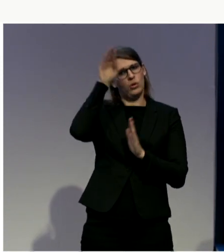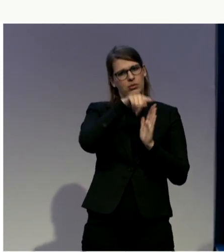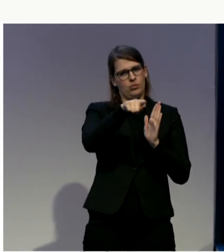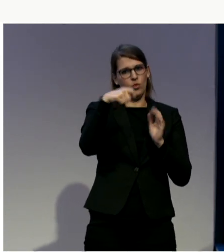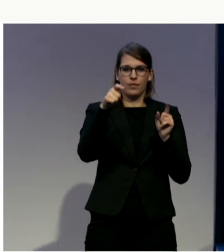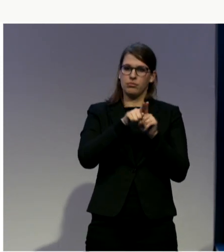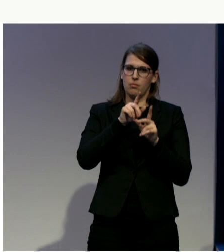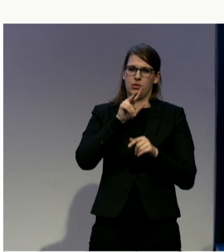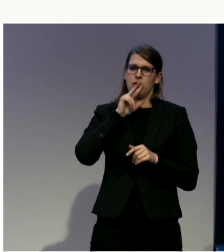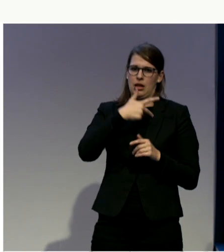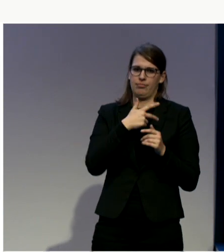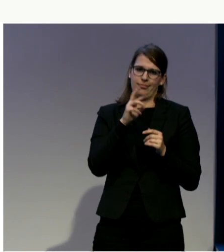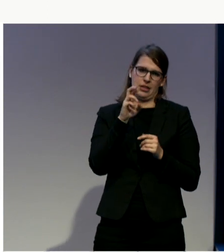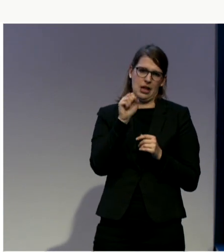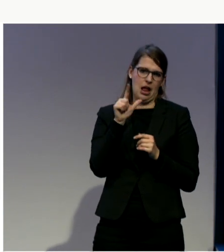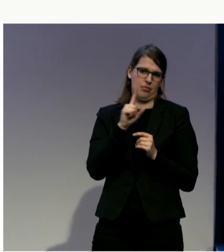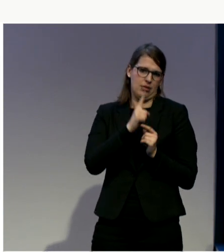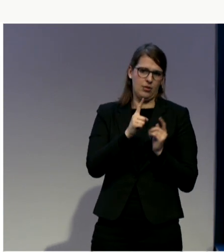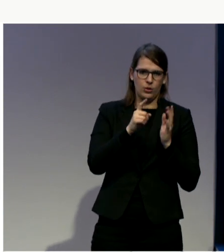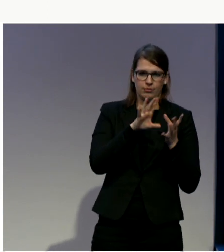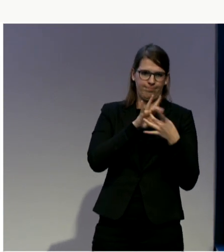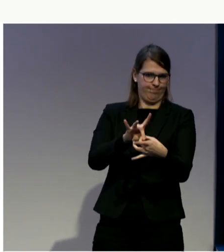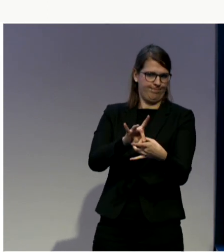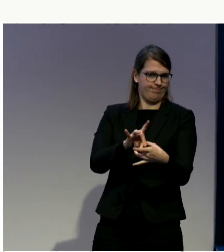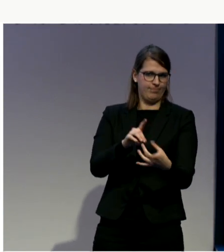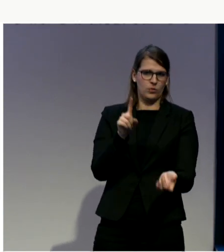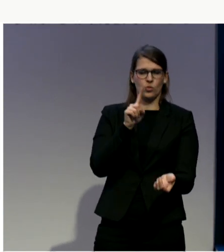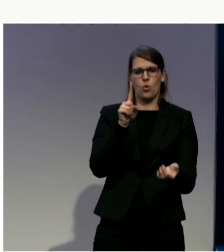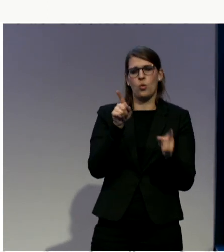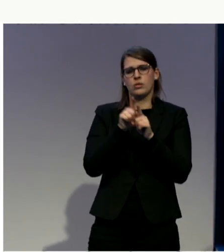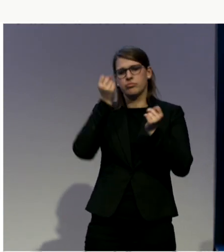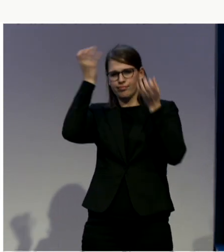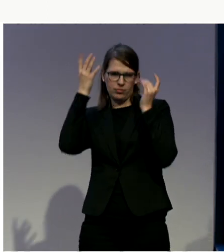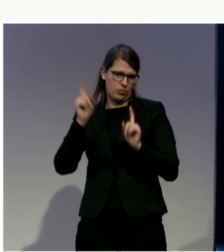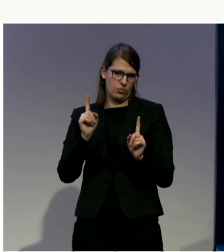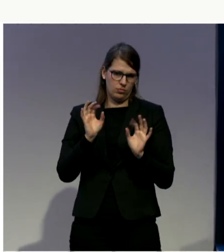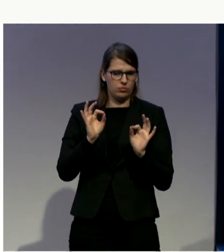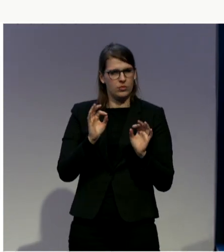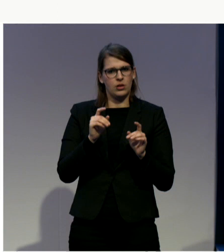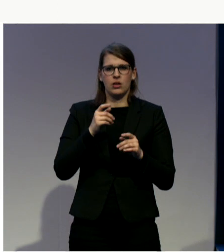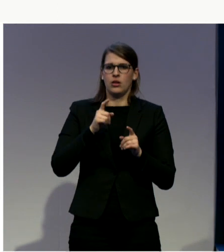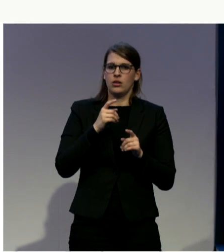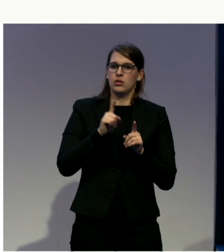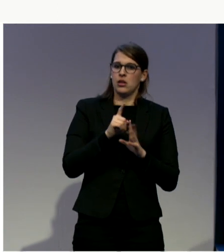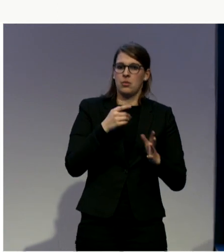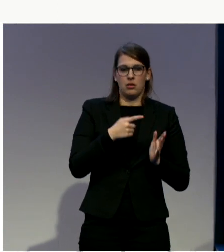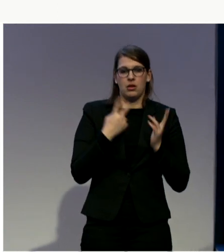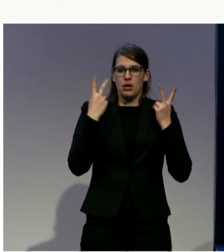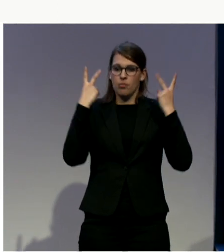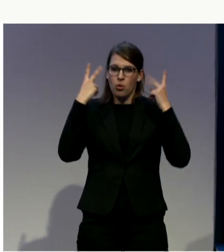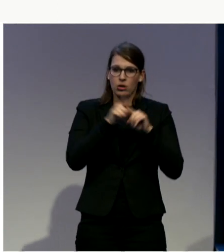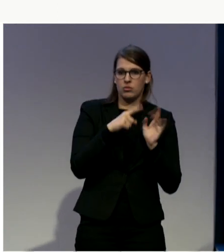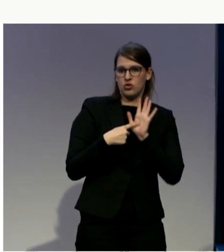and heroic films just like that. We actually look for real human stories. Our favorite films, as you mentioned,